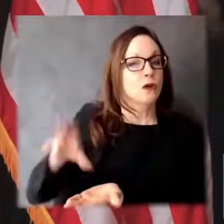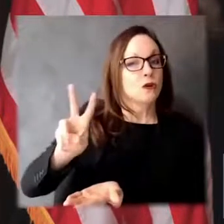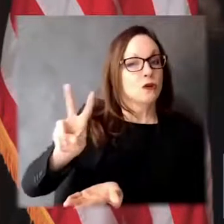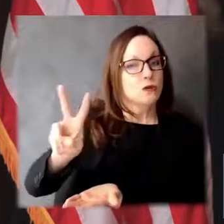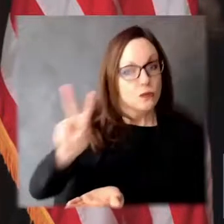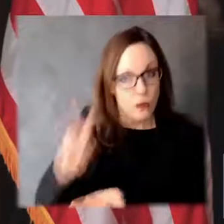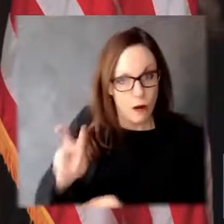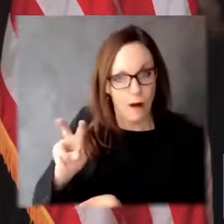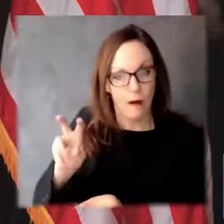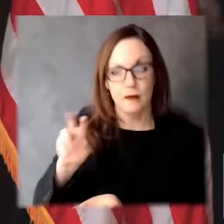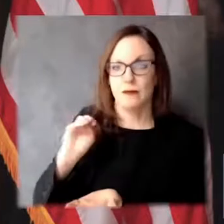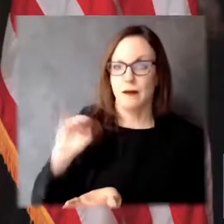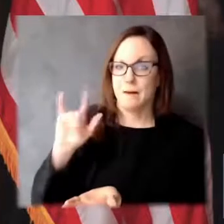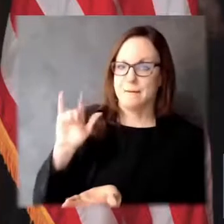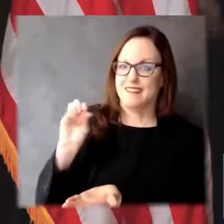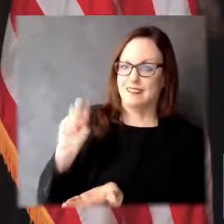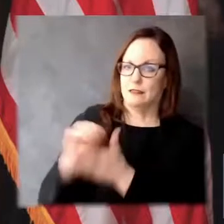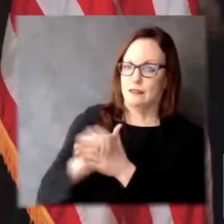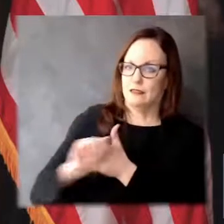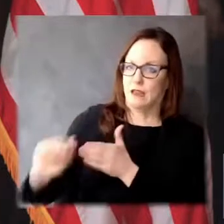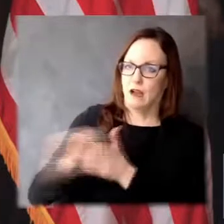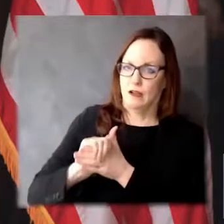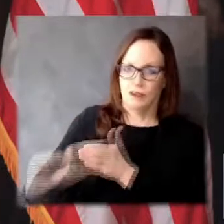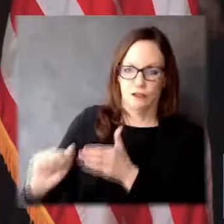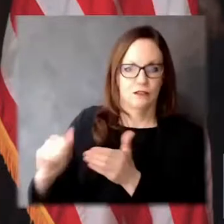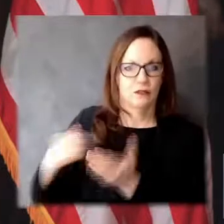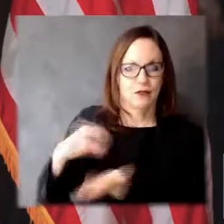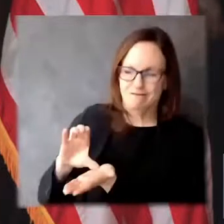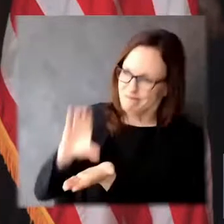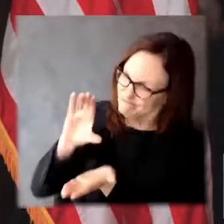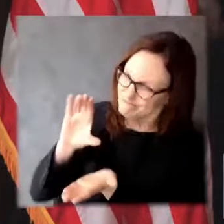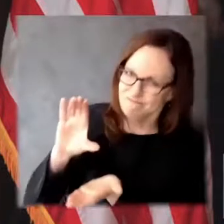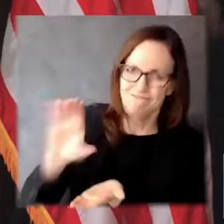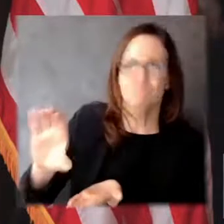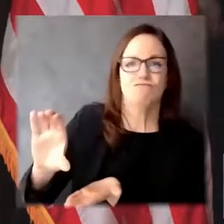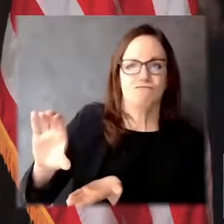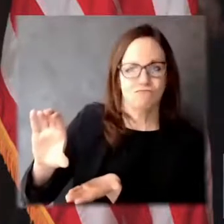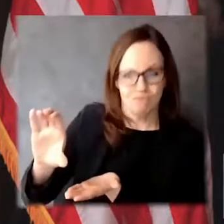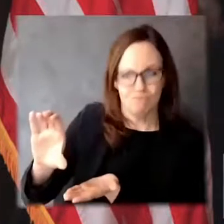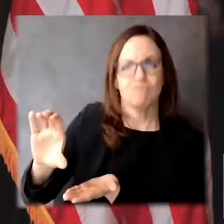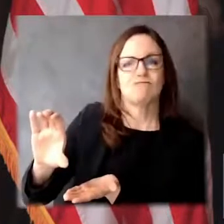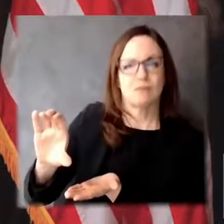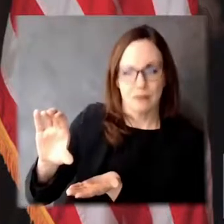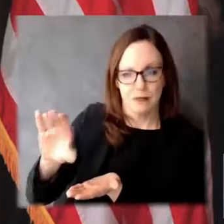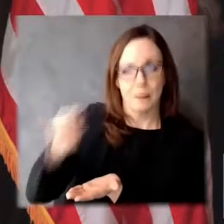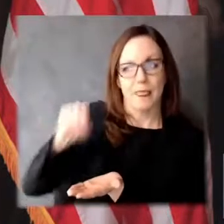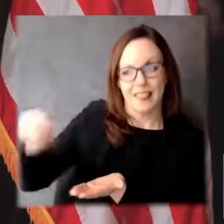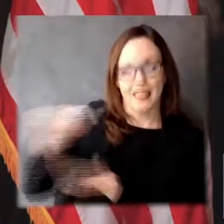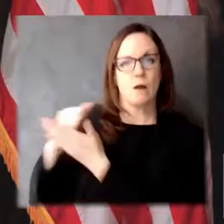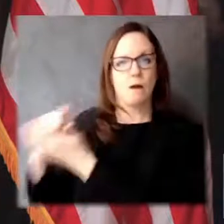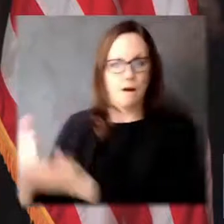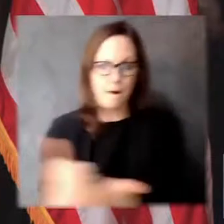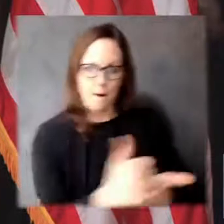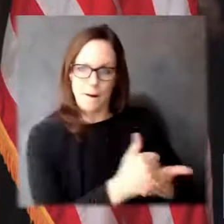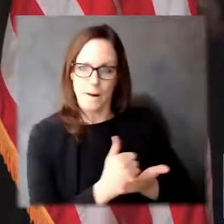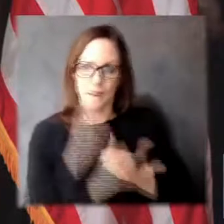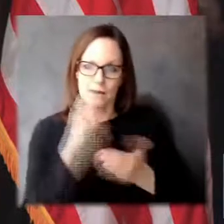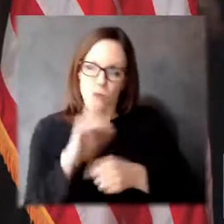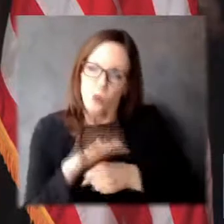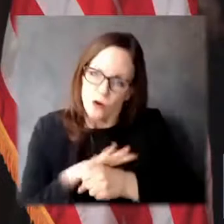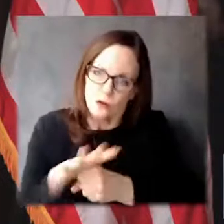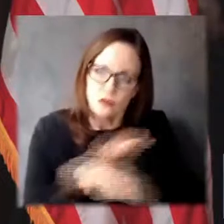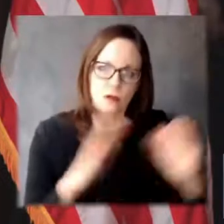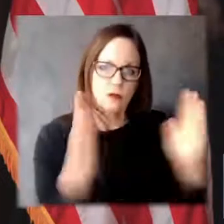development. Our Badger Bounce Back agenda makes a larger state investment into the WEDC than the last